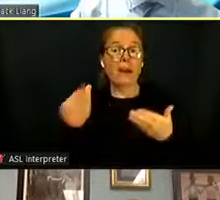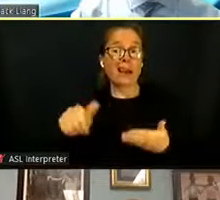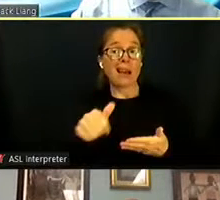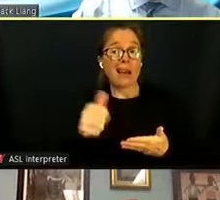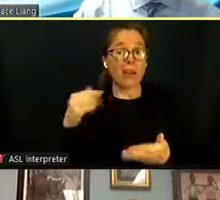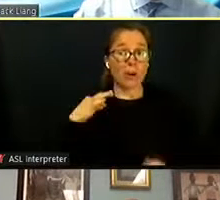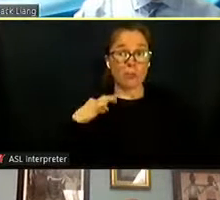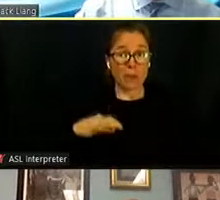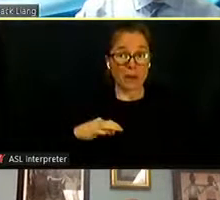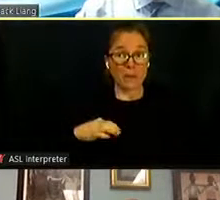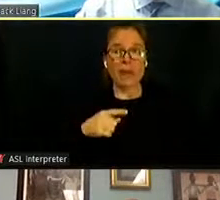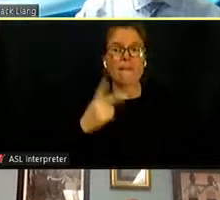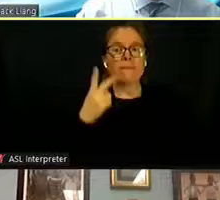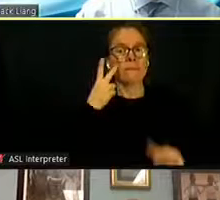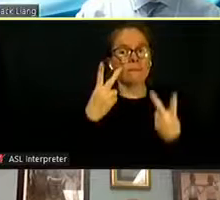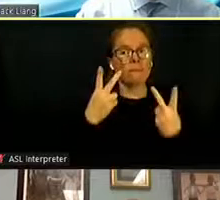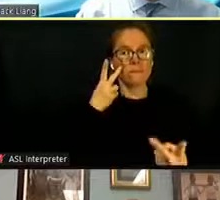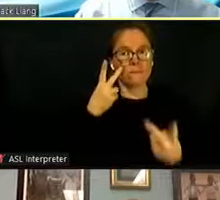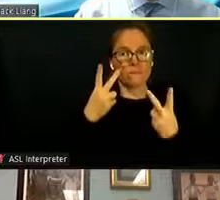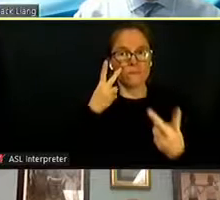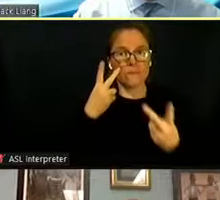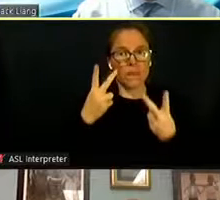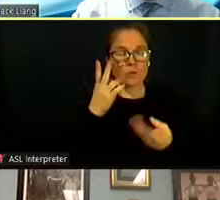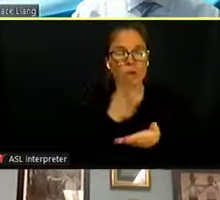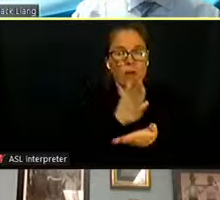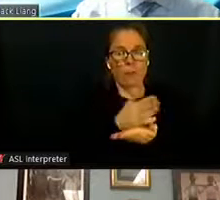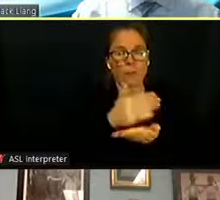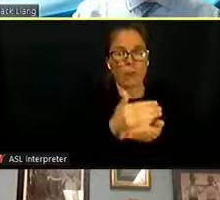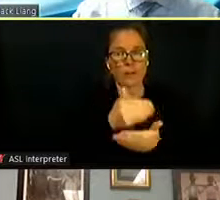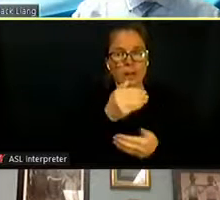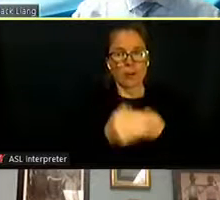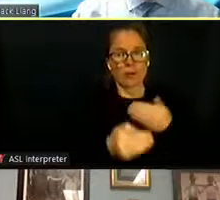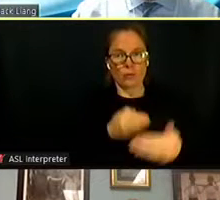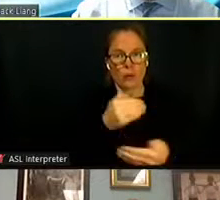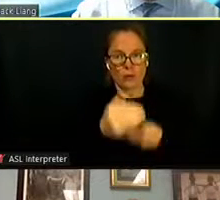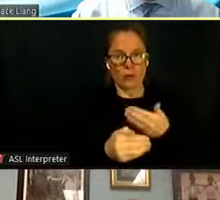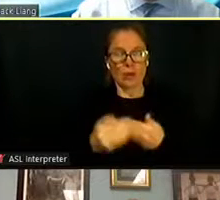they actually have a visualization of the county's budget process as well. It actually